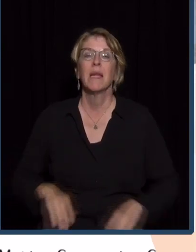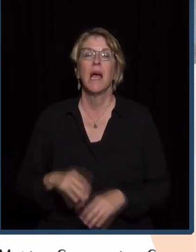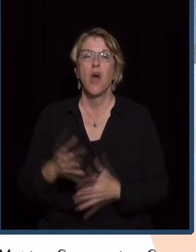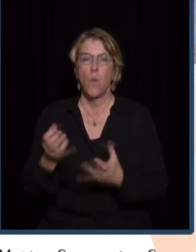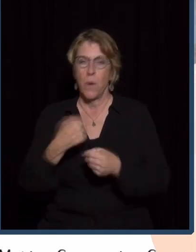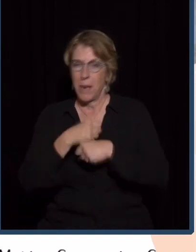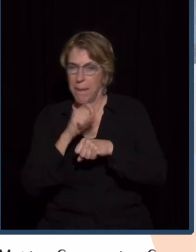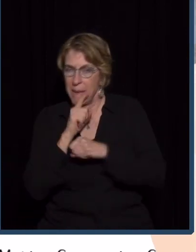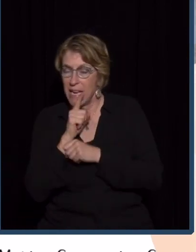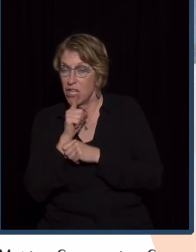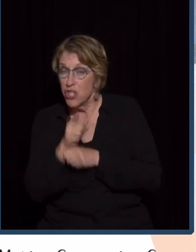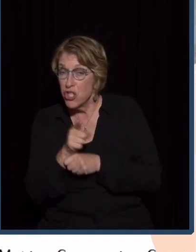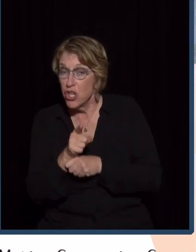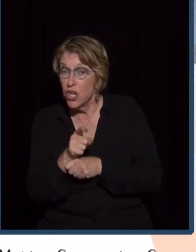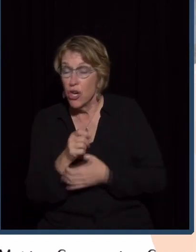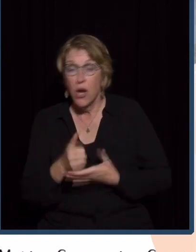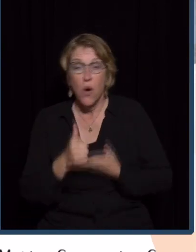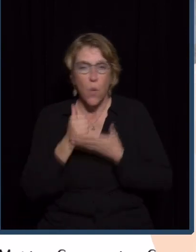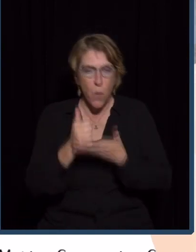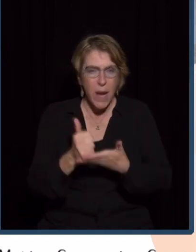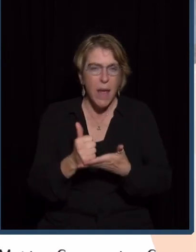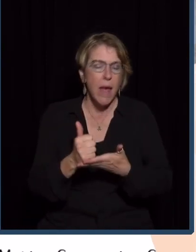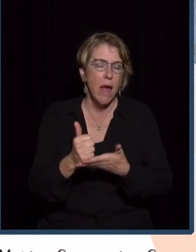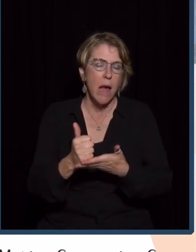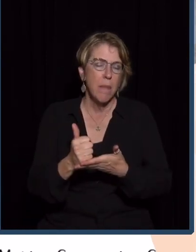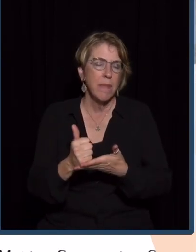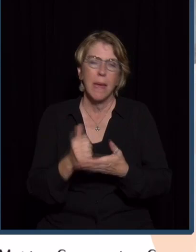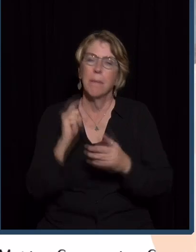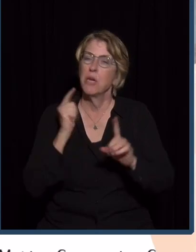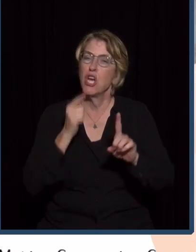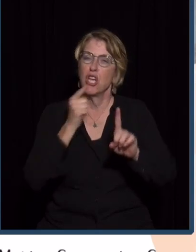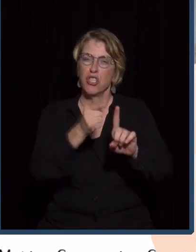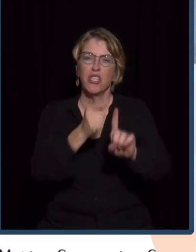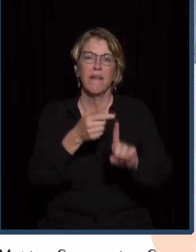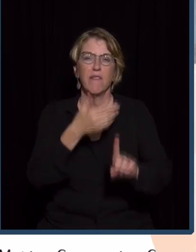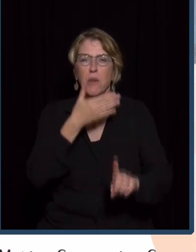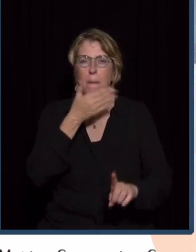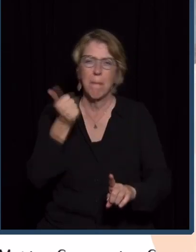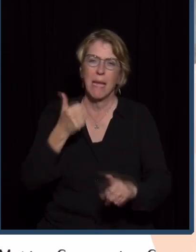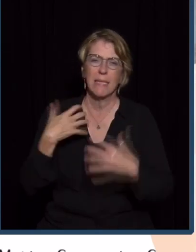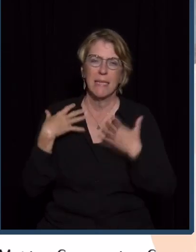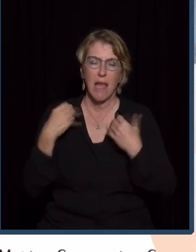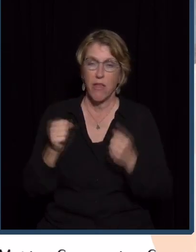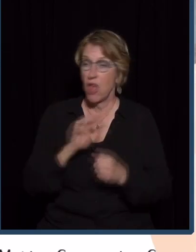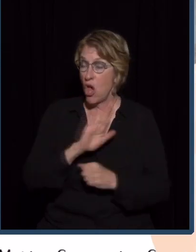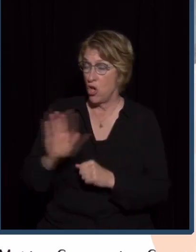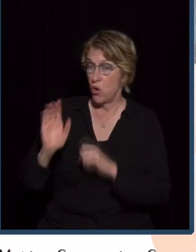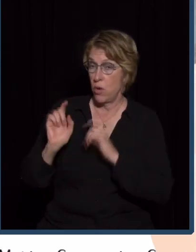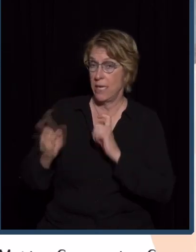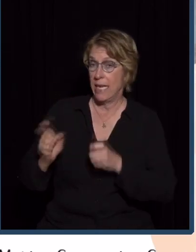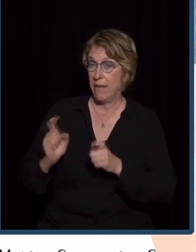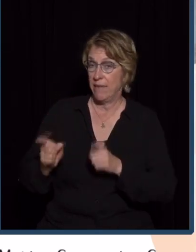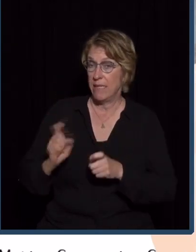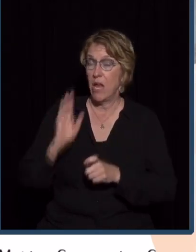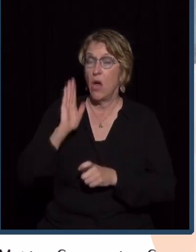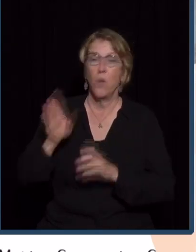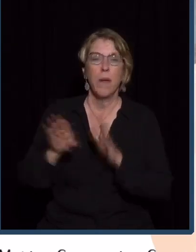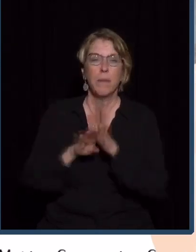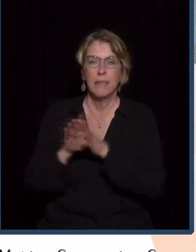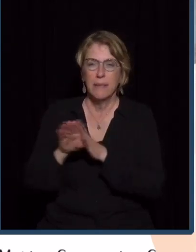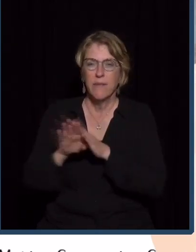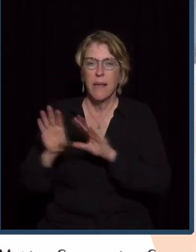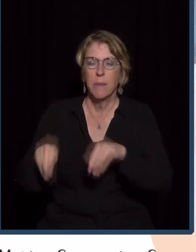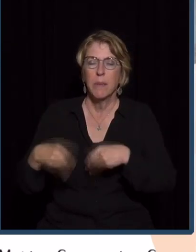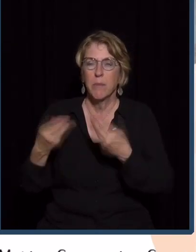make sure that we help them achieve their best health with your gifts. We will develop and